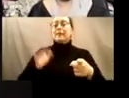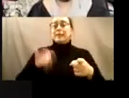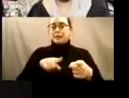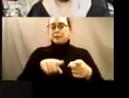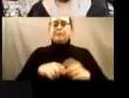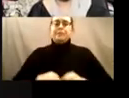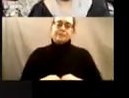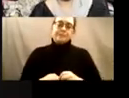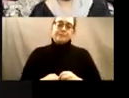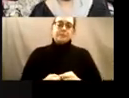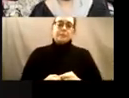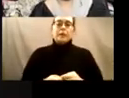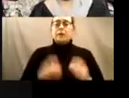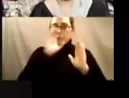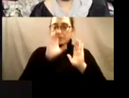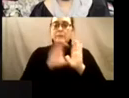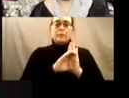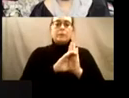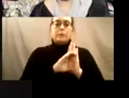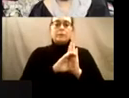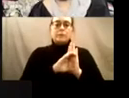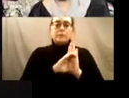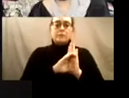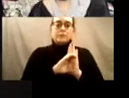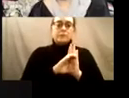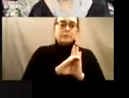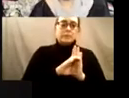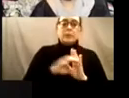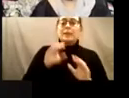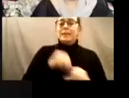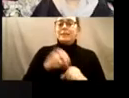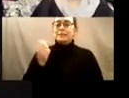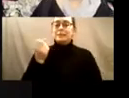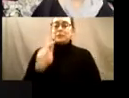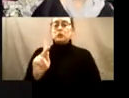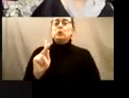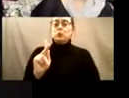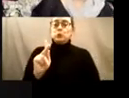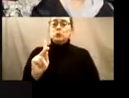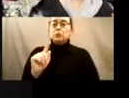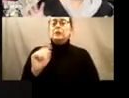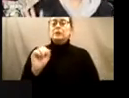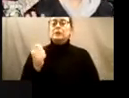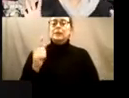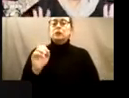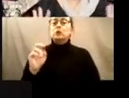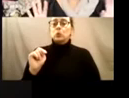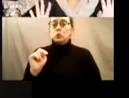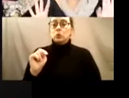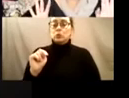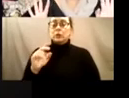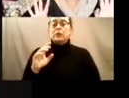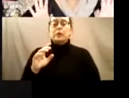is a photo of my work up at Paved in Saskatoon right now. It's a still